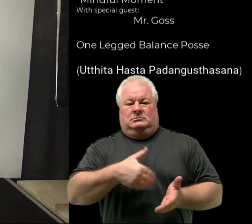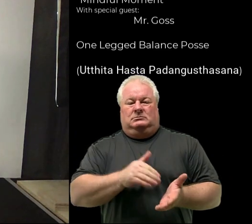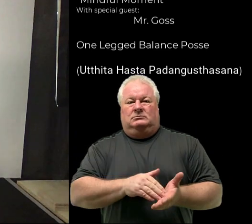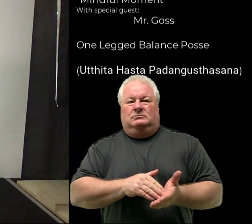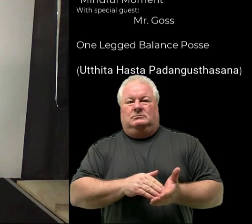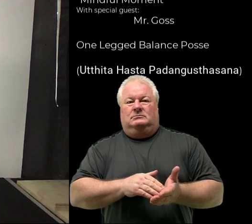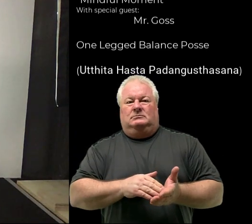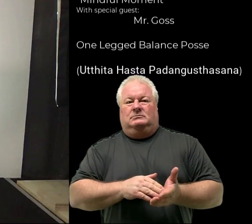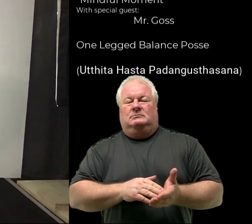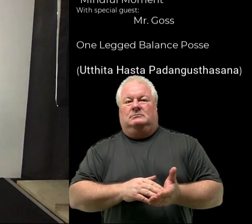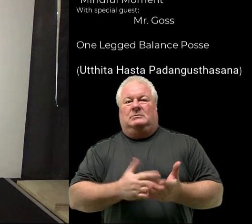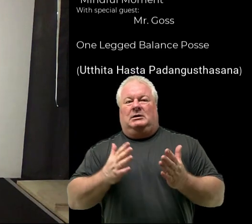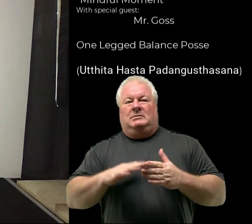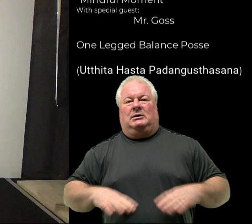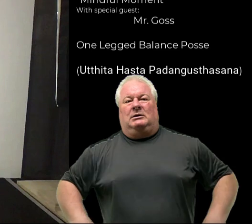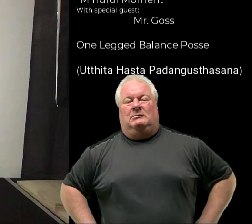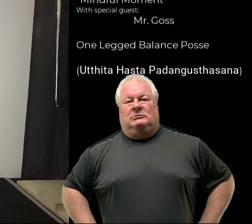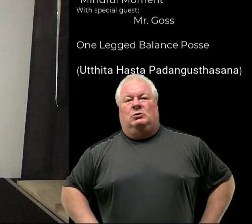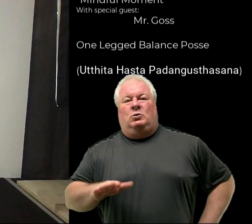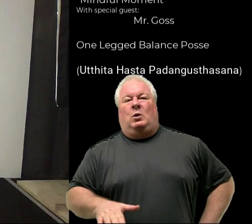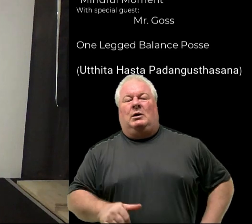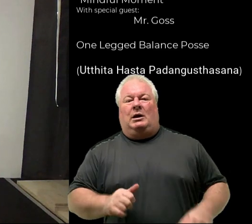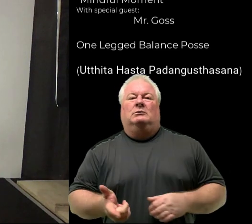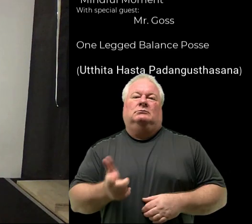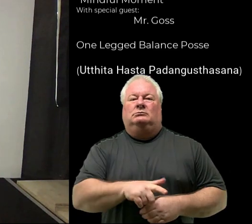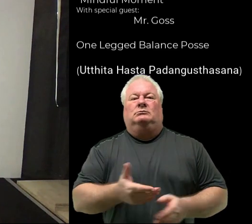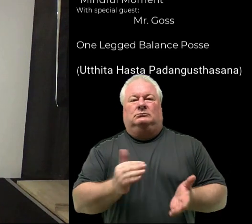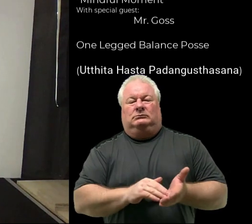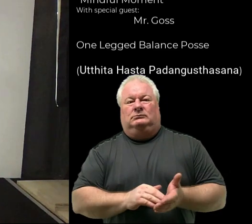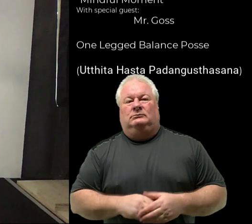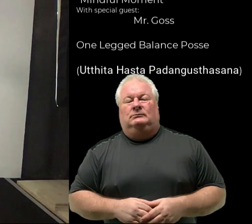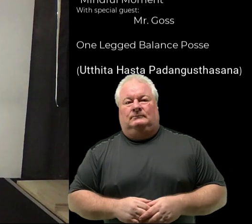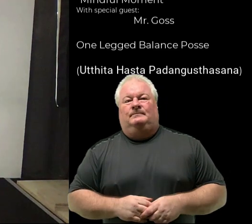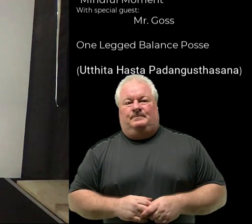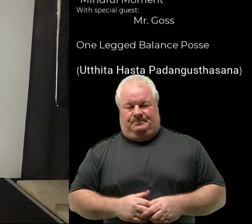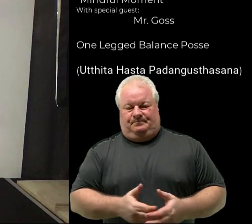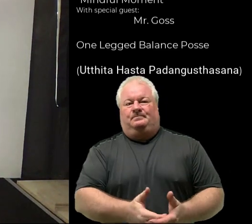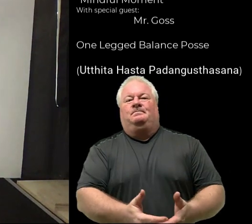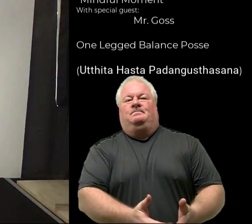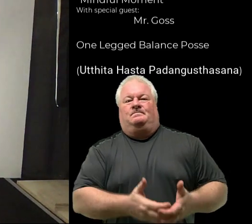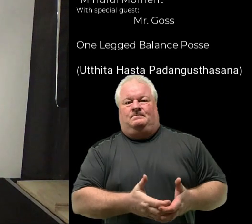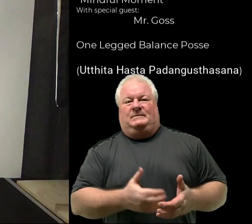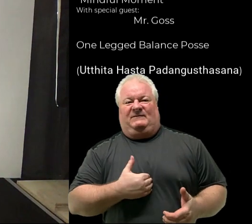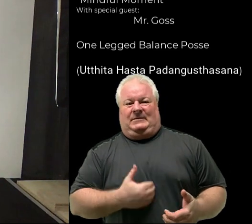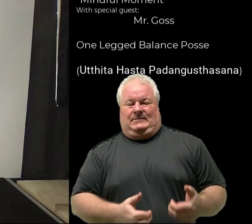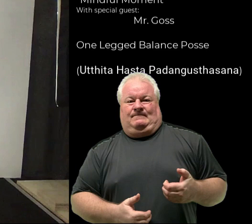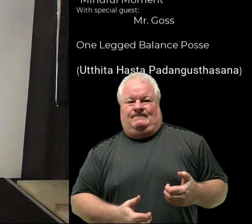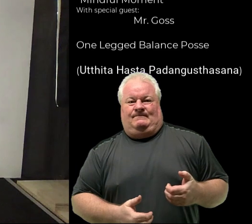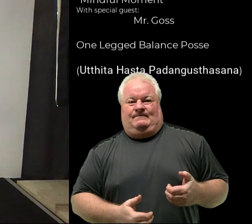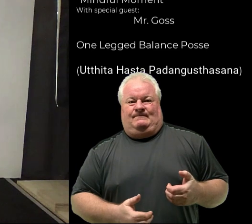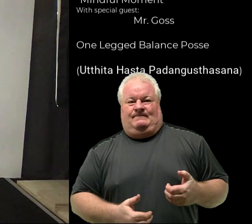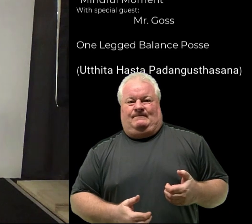center, hands back to your hips, lower. Let's do the second side. Again, weight in the left, firm up your thigh, feel the kneecap lift. See